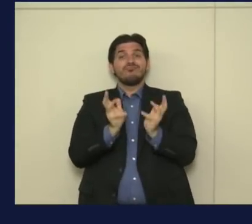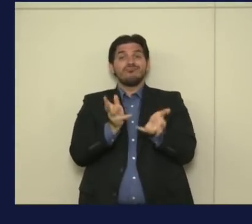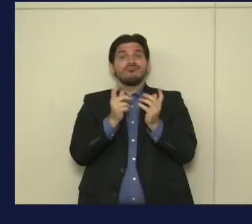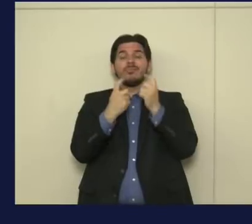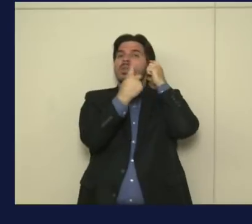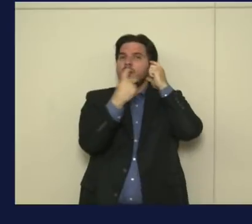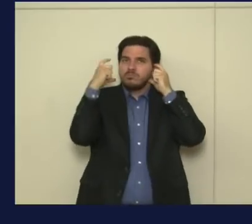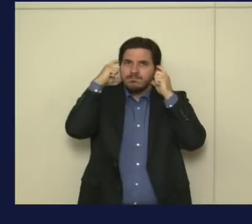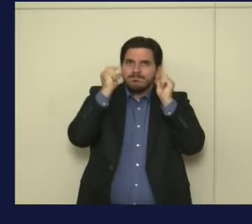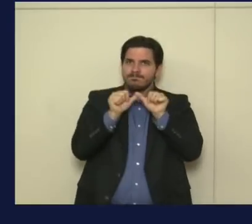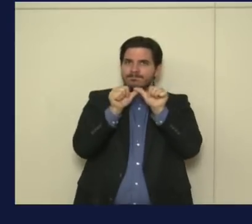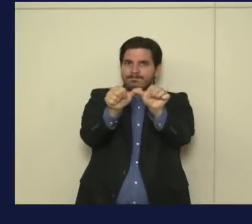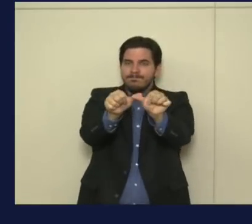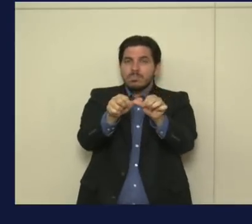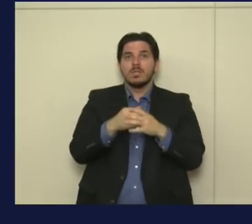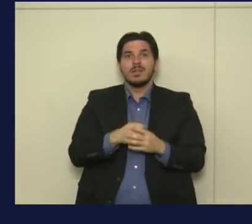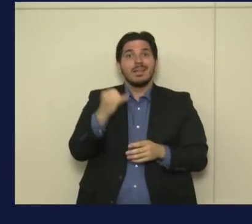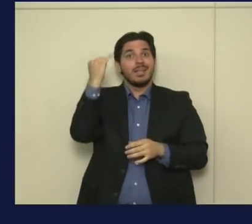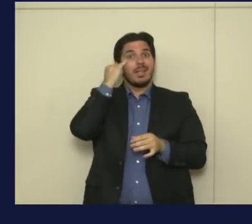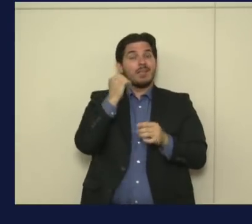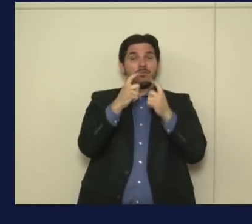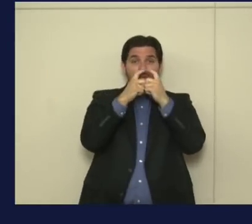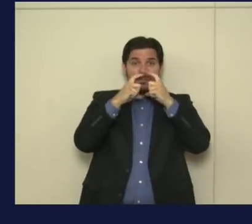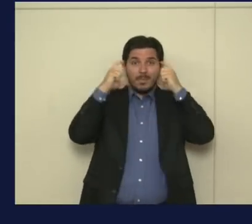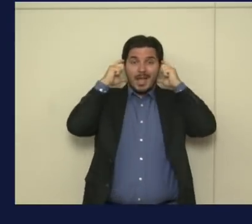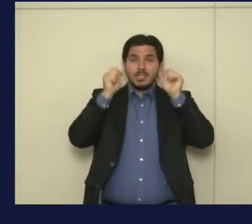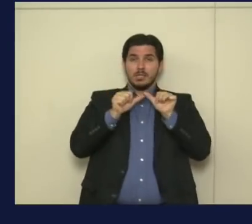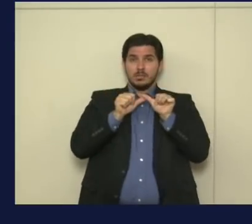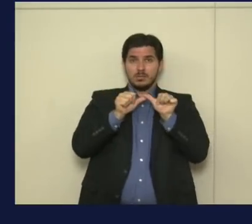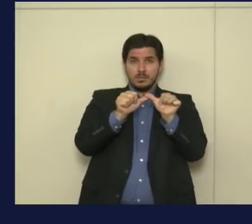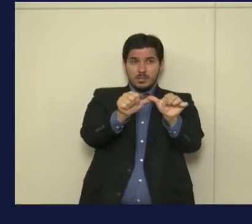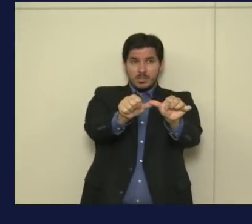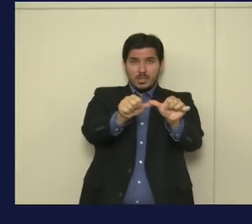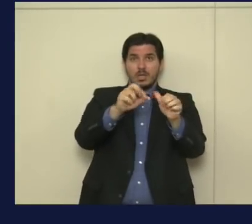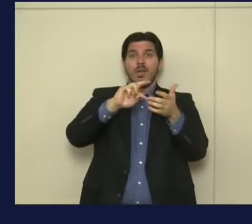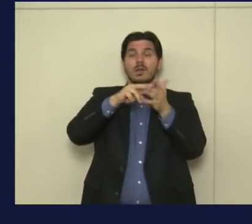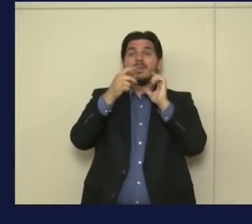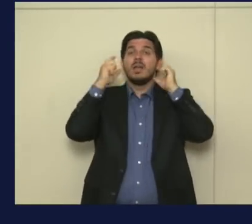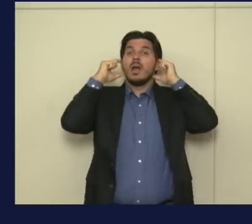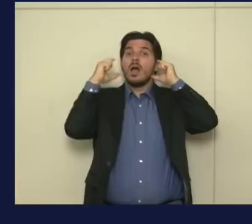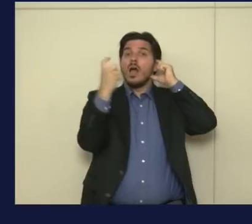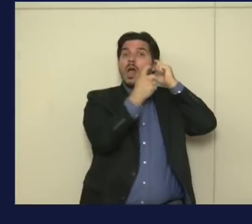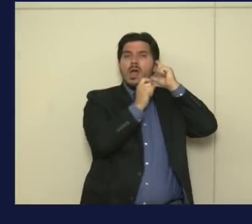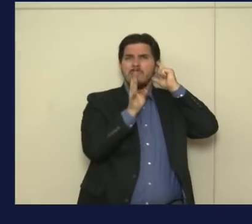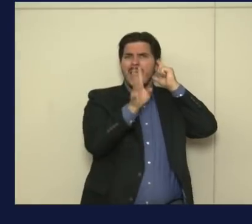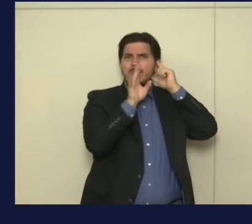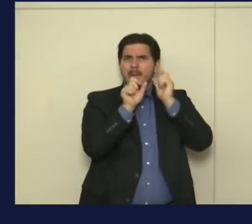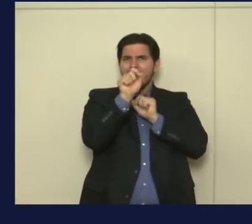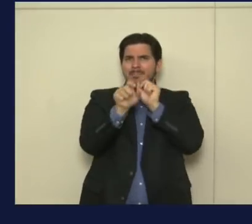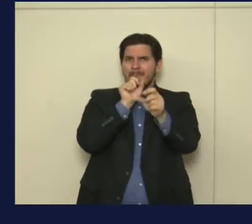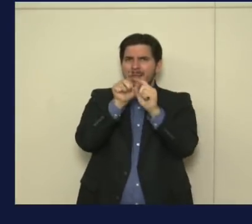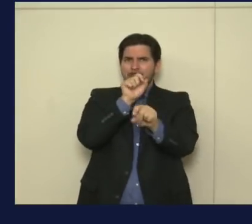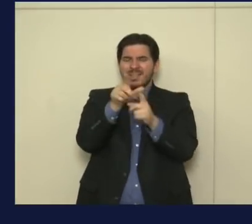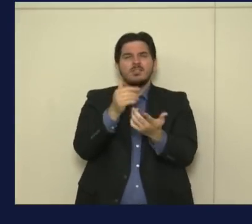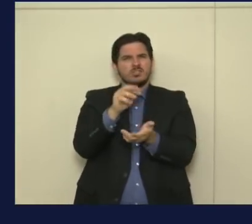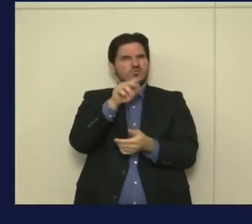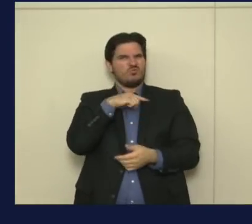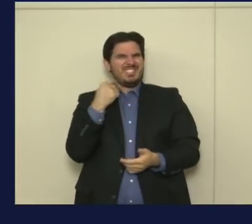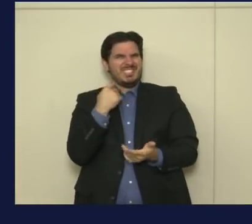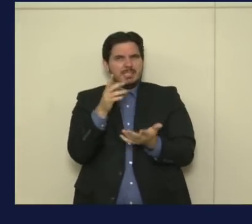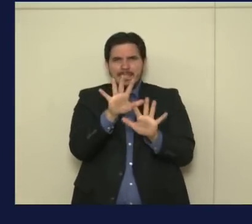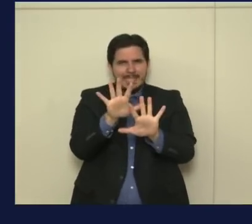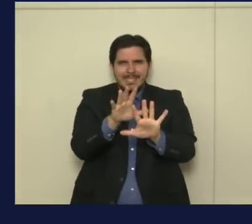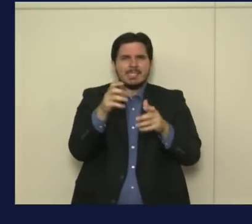you wear the mask, the fewer droplets that are being provided or exposed to the